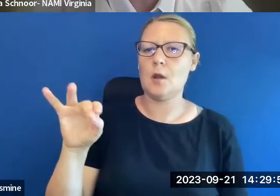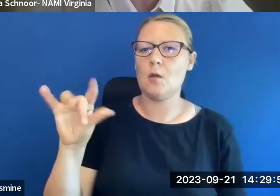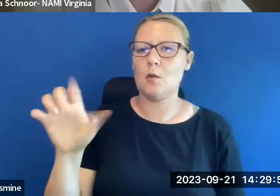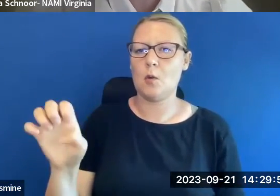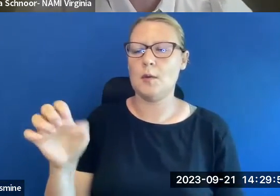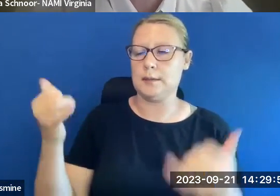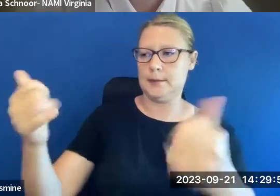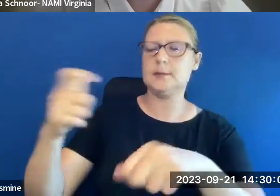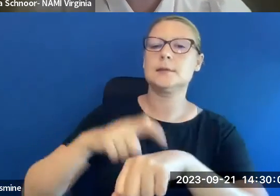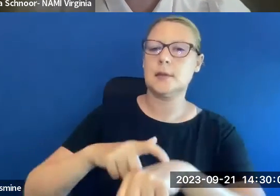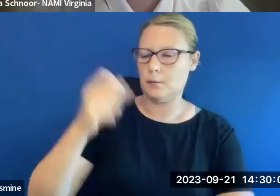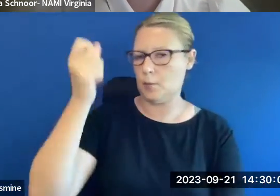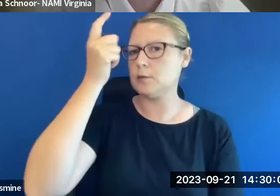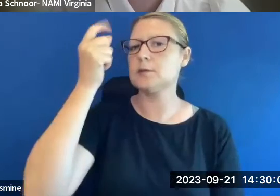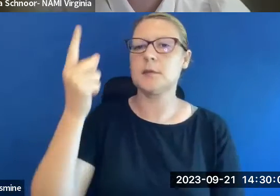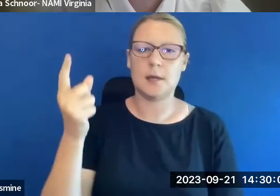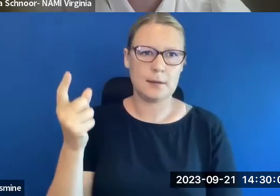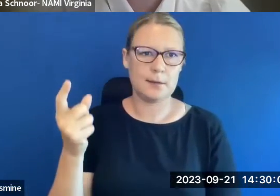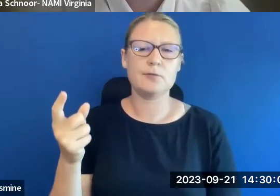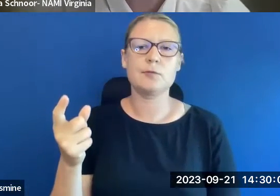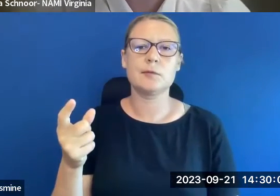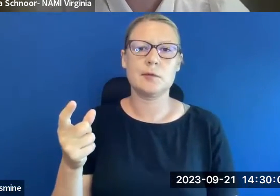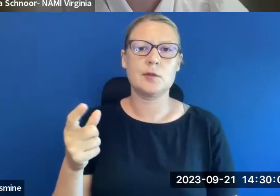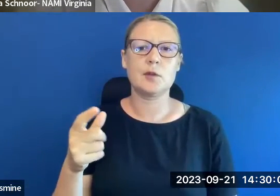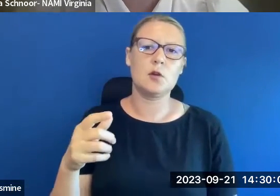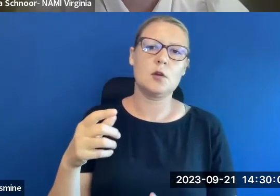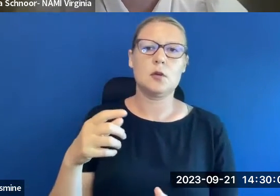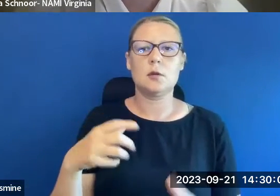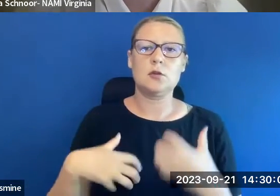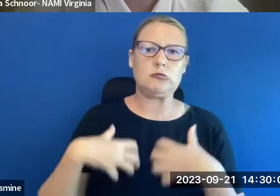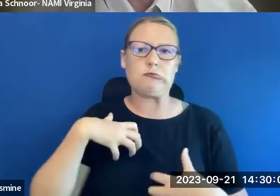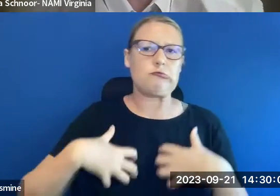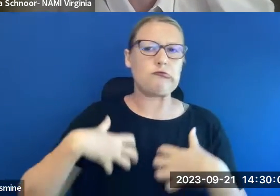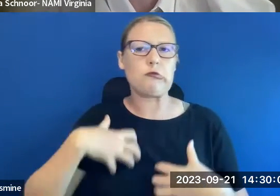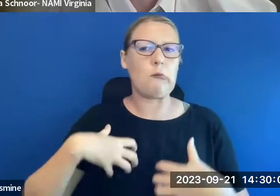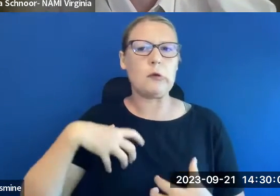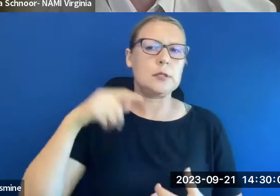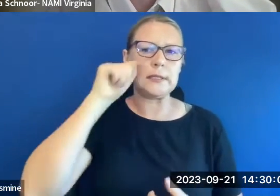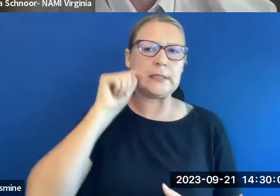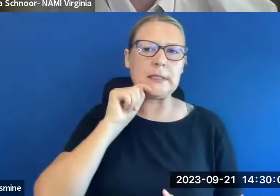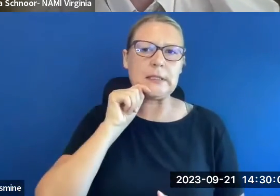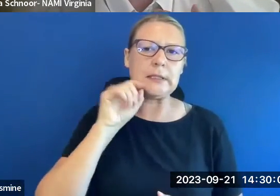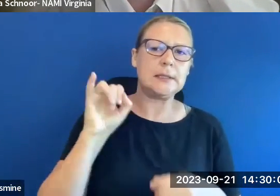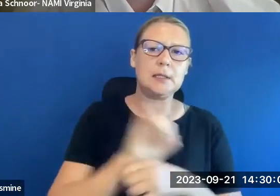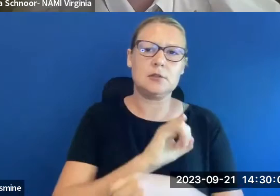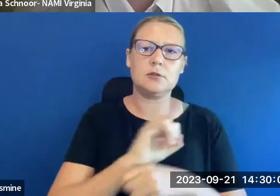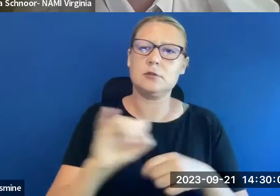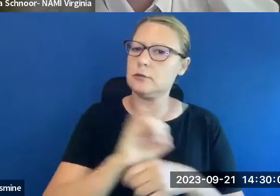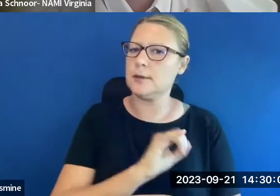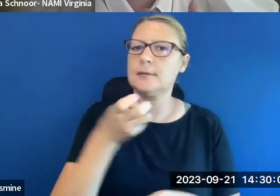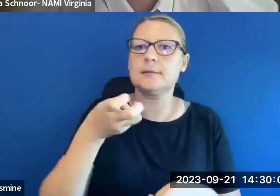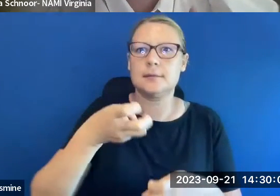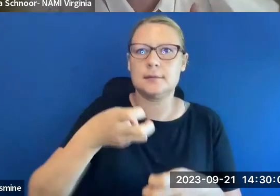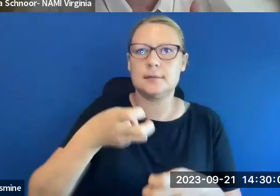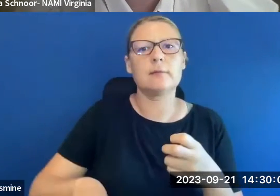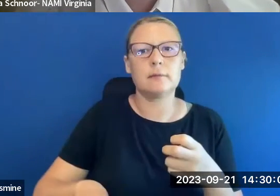know how traumatic the troubled teen industry can be to those who have to go through it. And I think that if